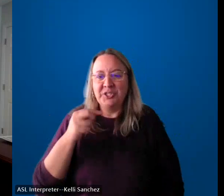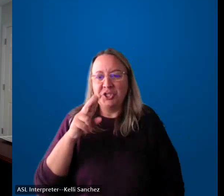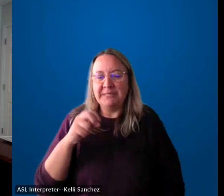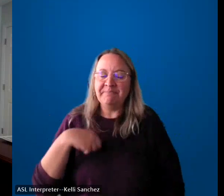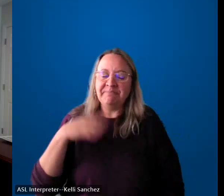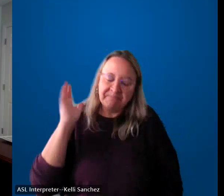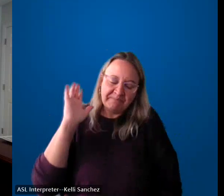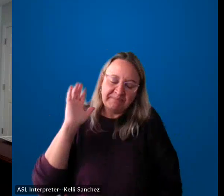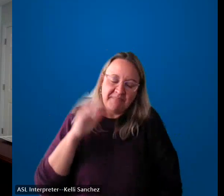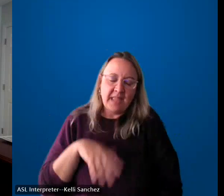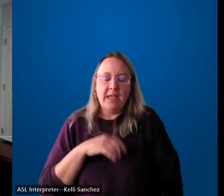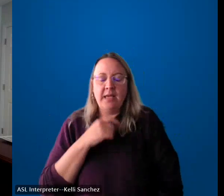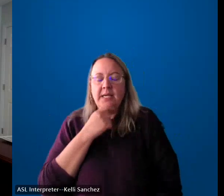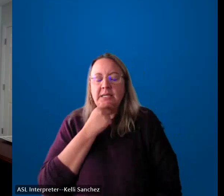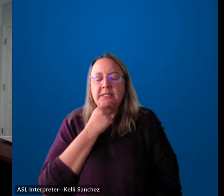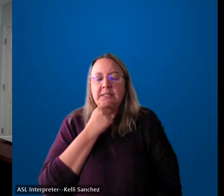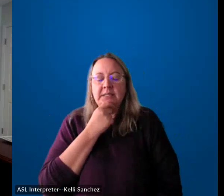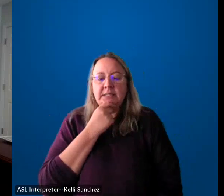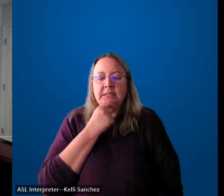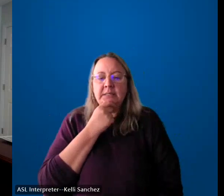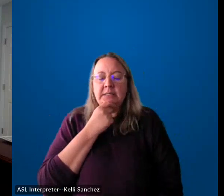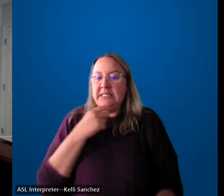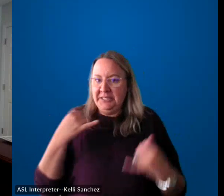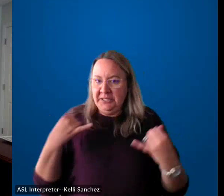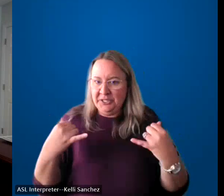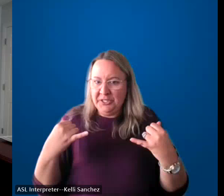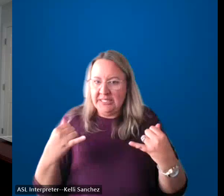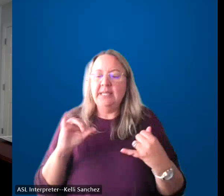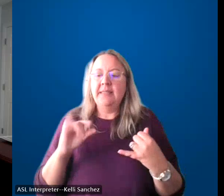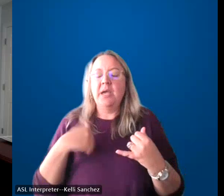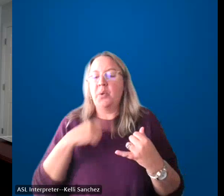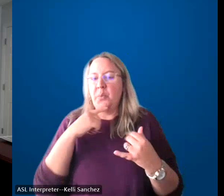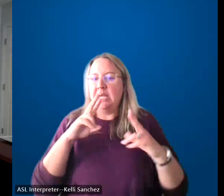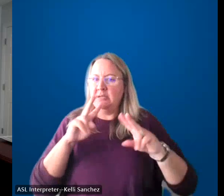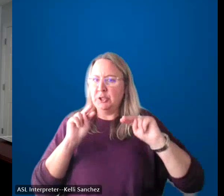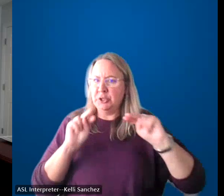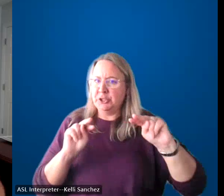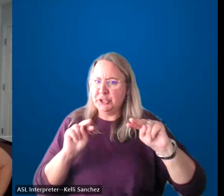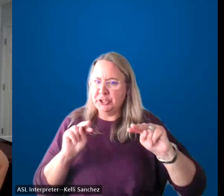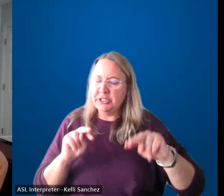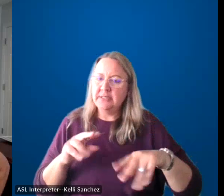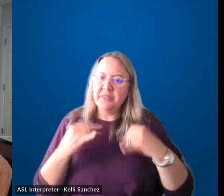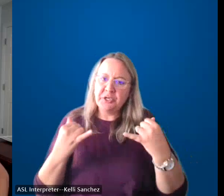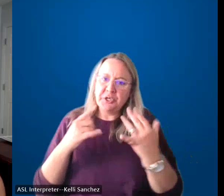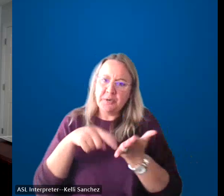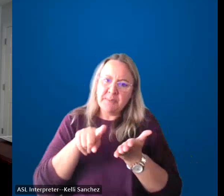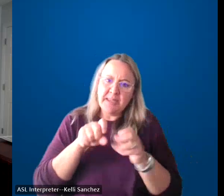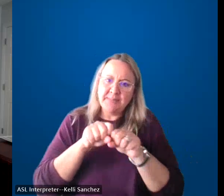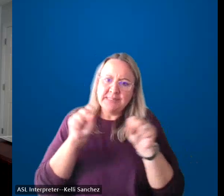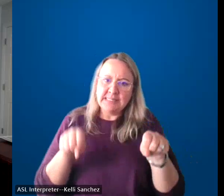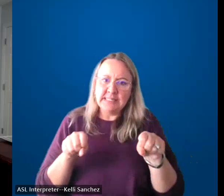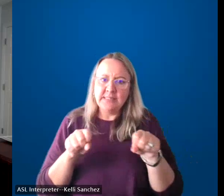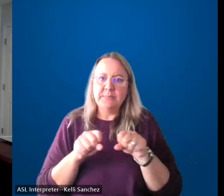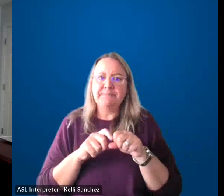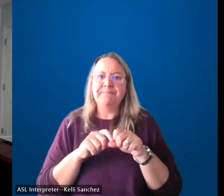so, currently the way that we look at this, the current payment system